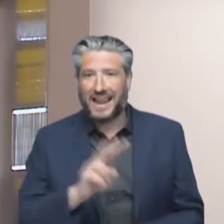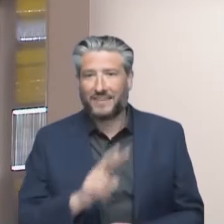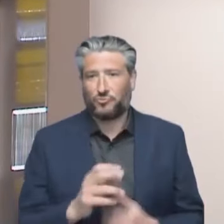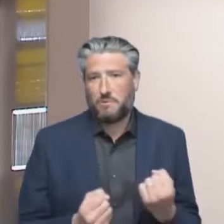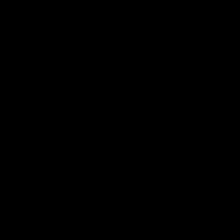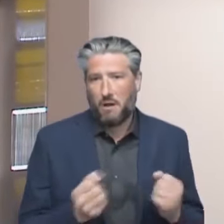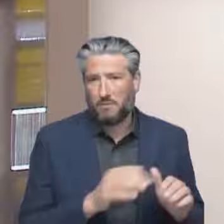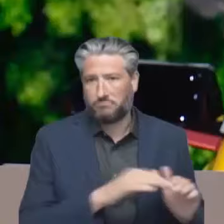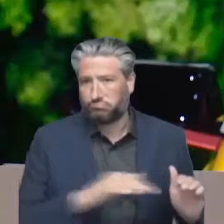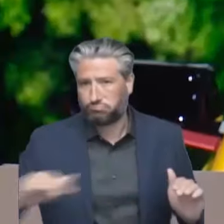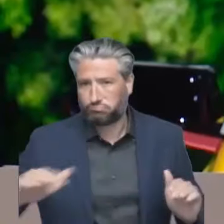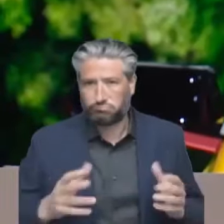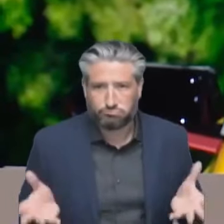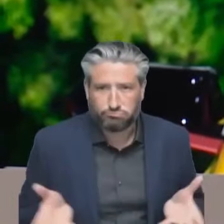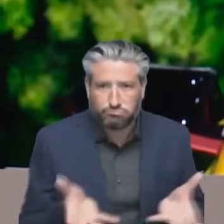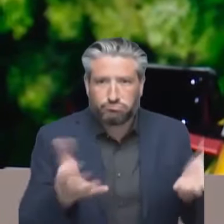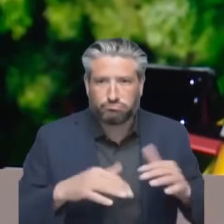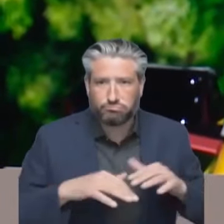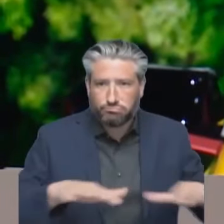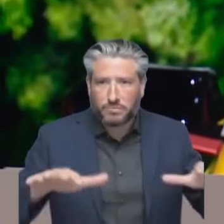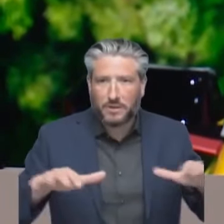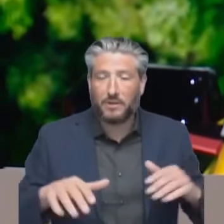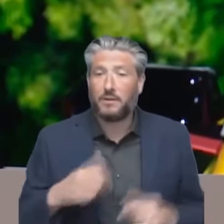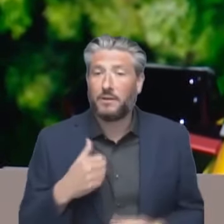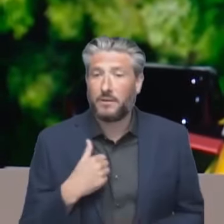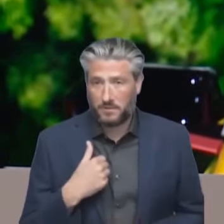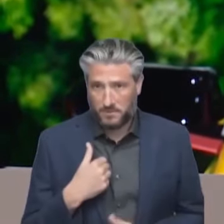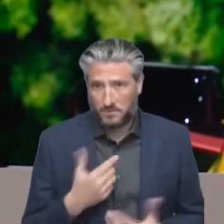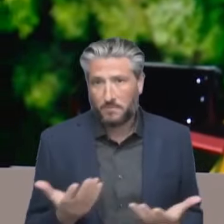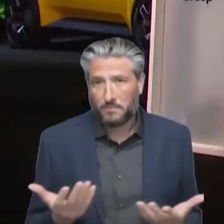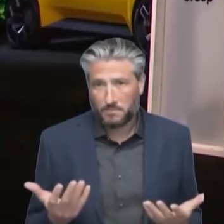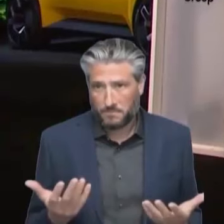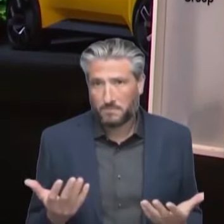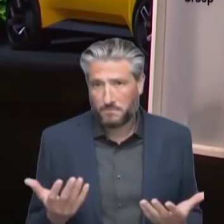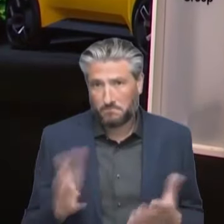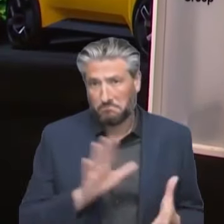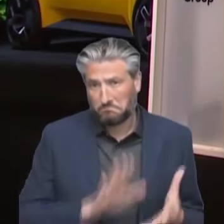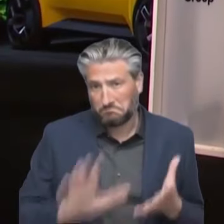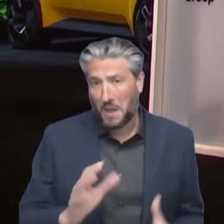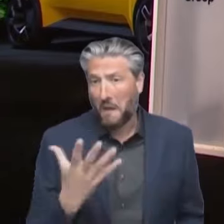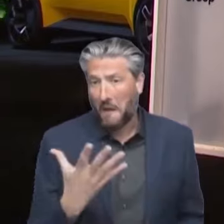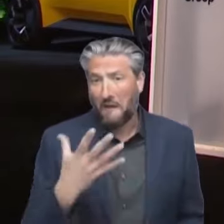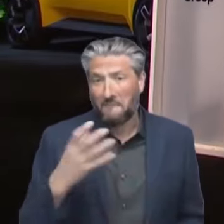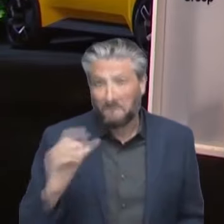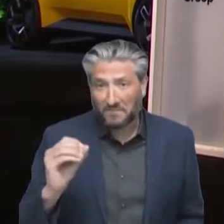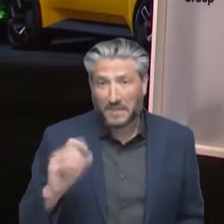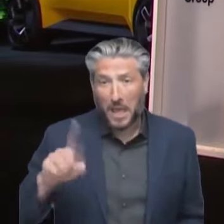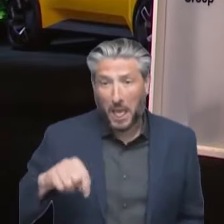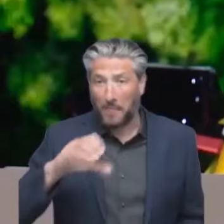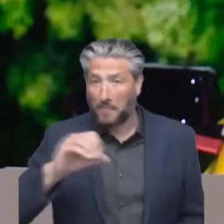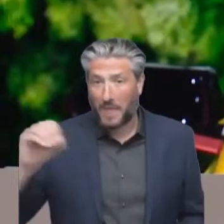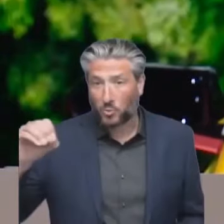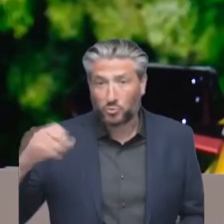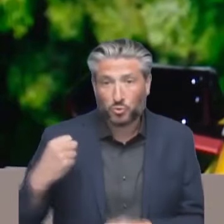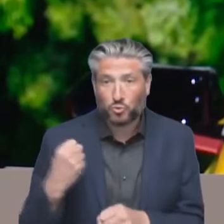in the whole supply chain, value chain, we're looking at 50,000 jobs on the line. So there's a major challenge there. And,